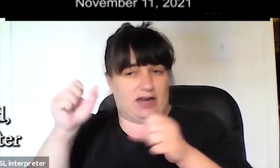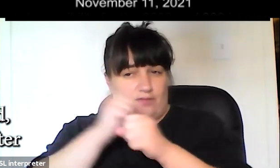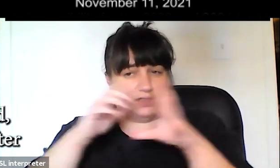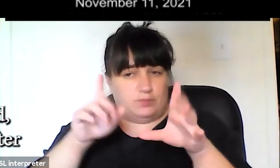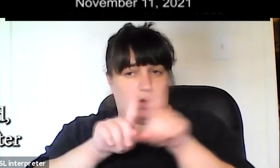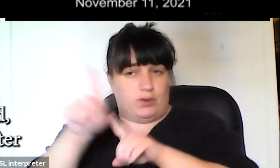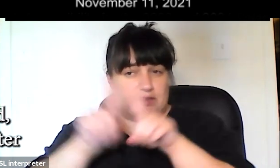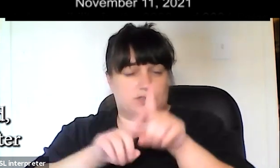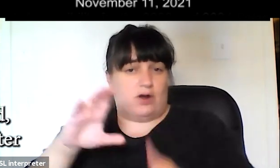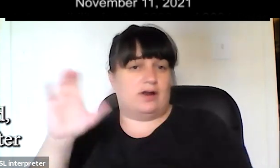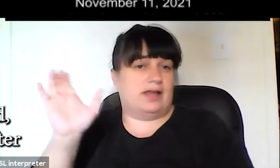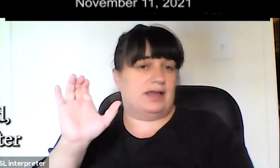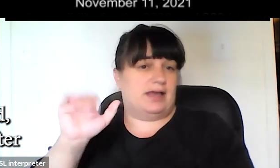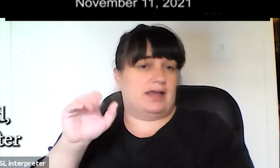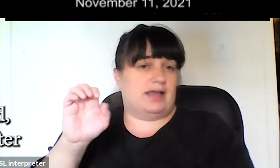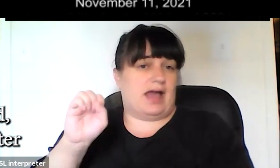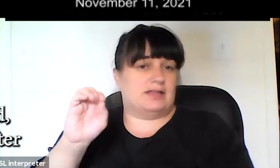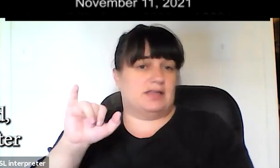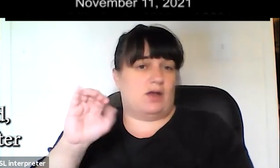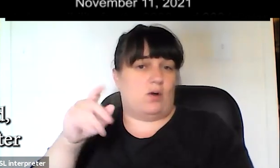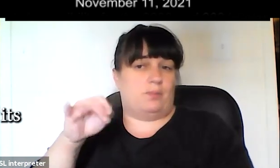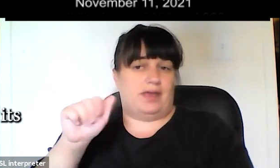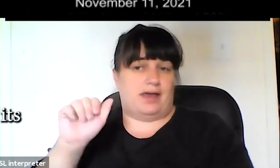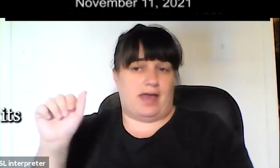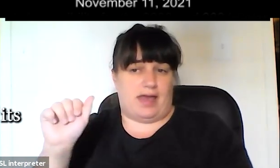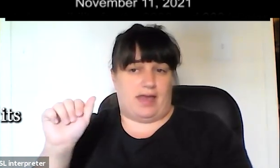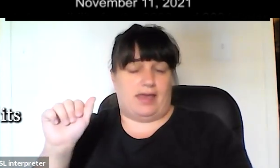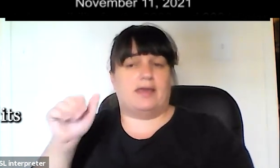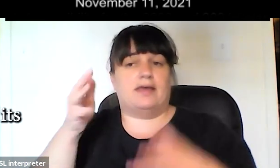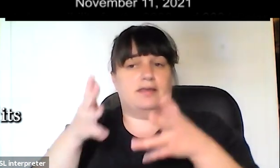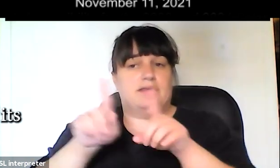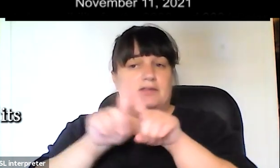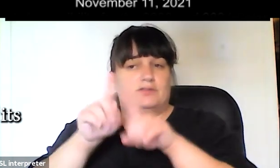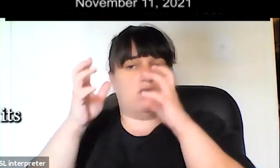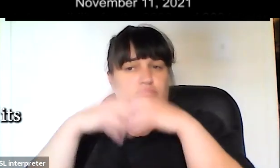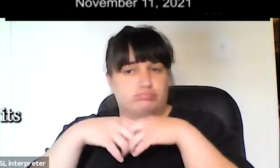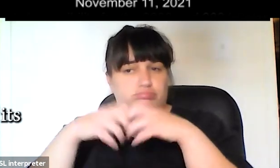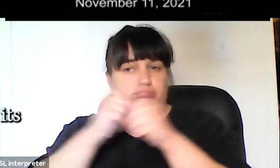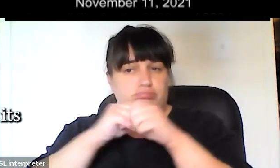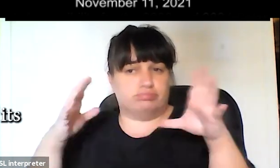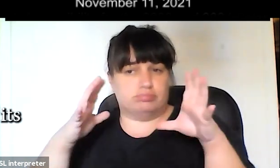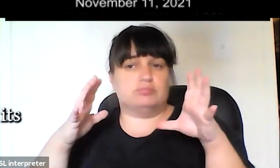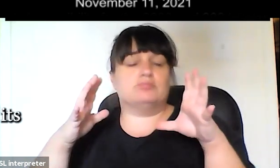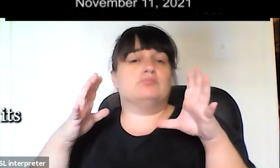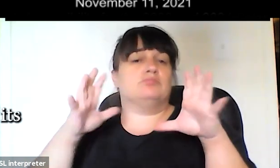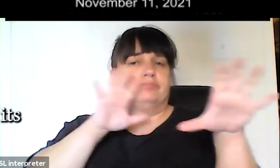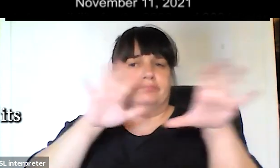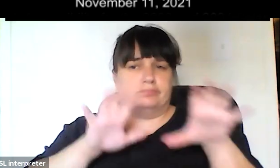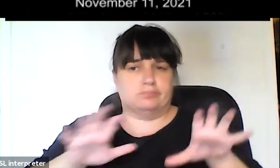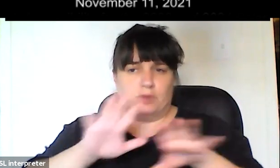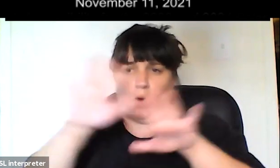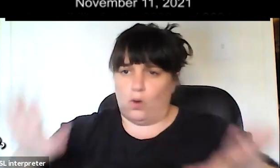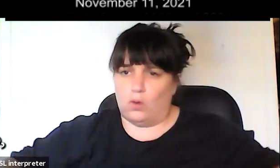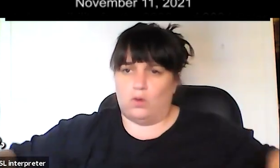mentioned, Cassiopeia A, the remains of a star after it collapsed in on itself and exploded its guts out all over the